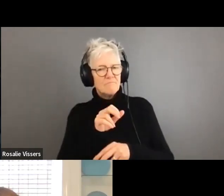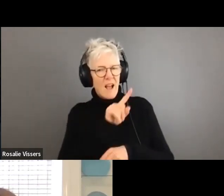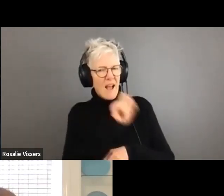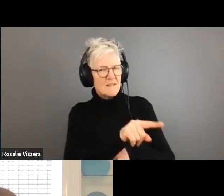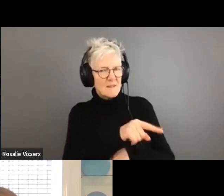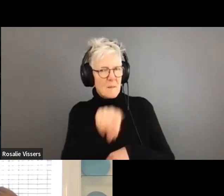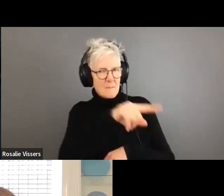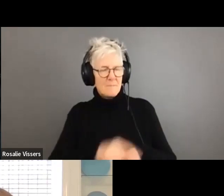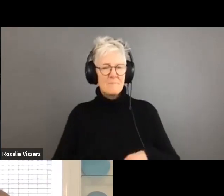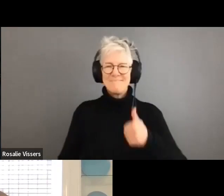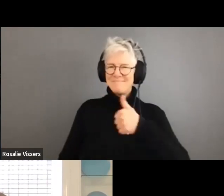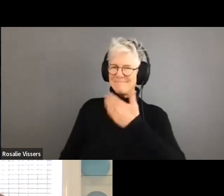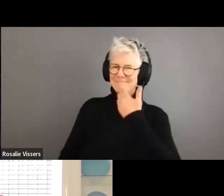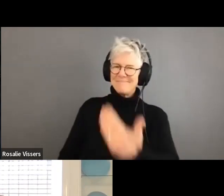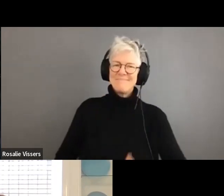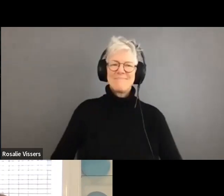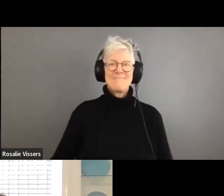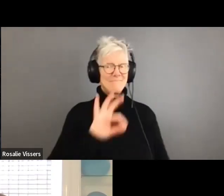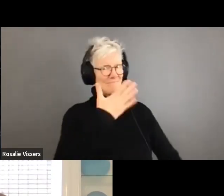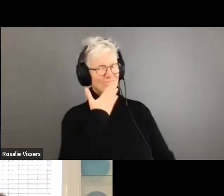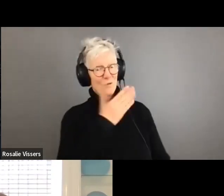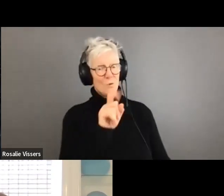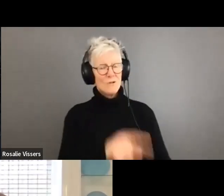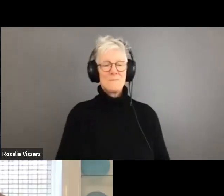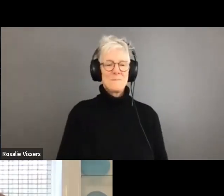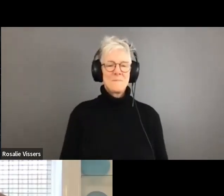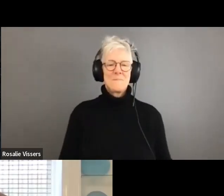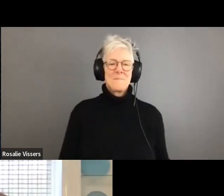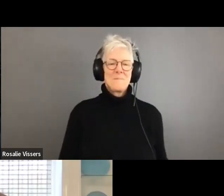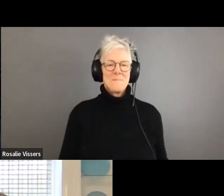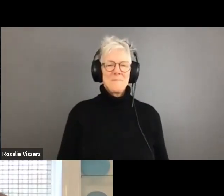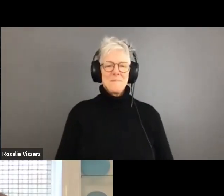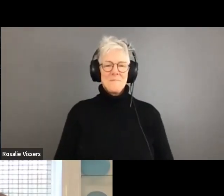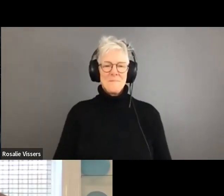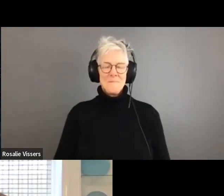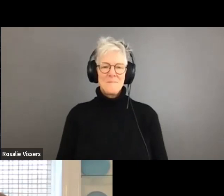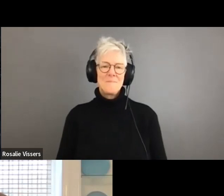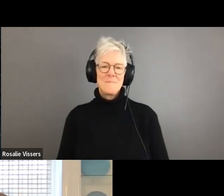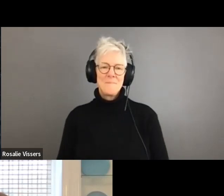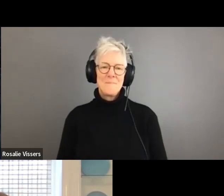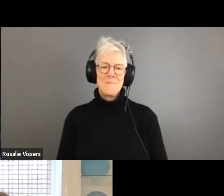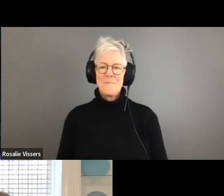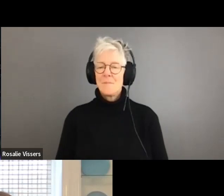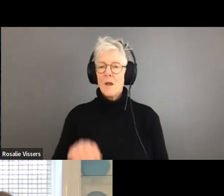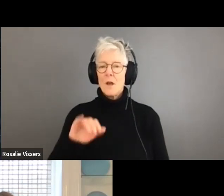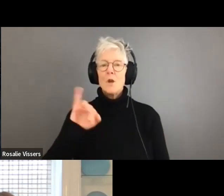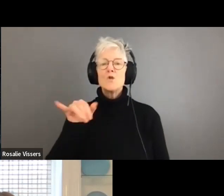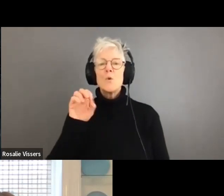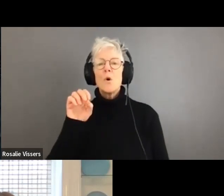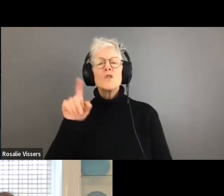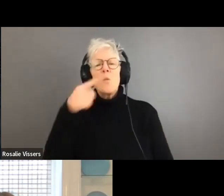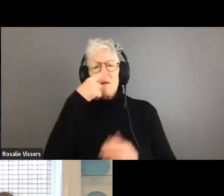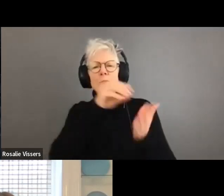Okay, thank you. You're welcome. Good question. Actually, Jordan, put that down because I'm